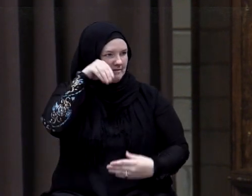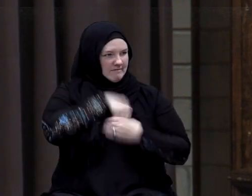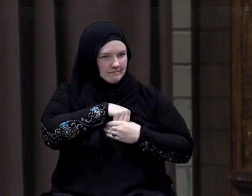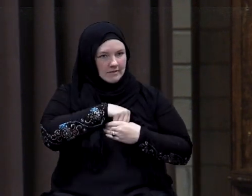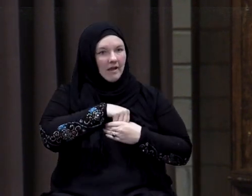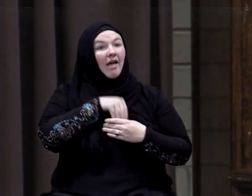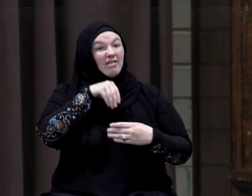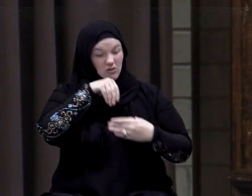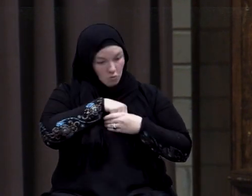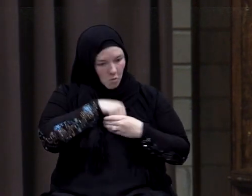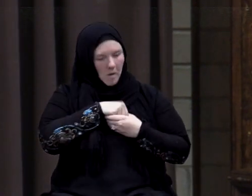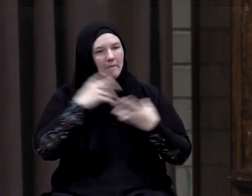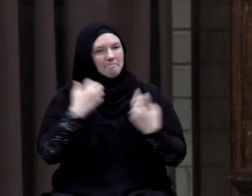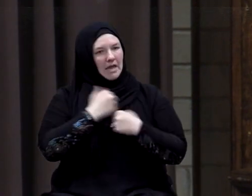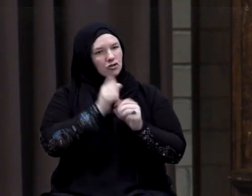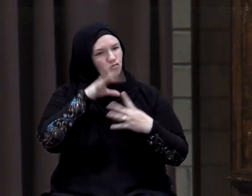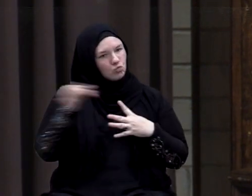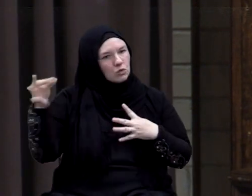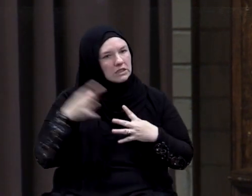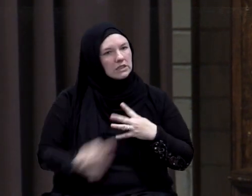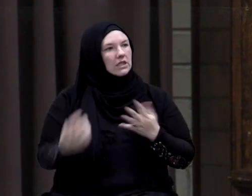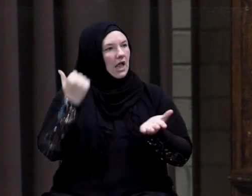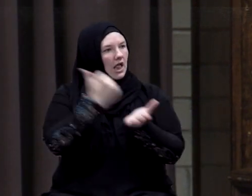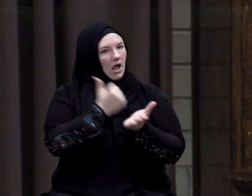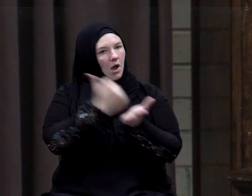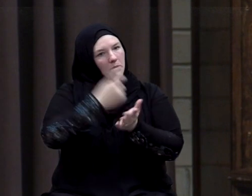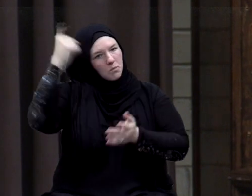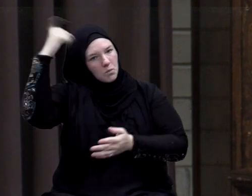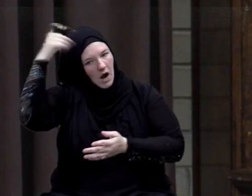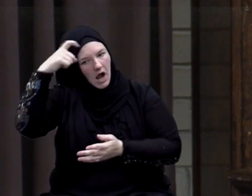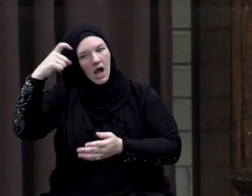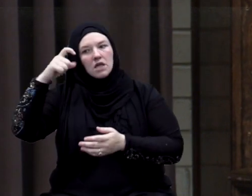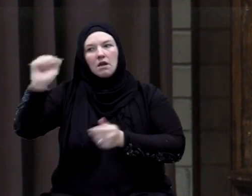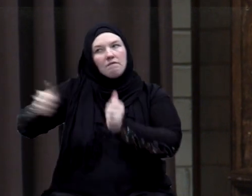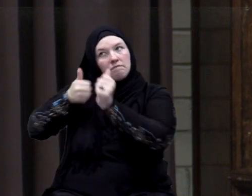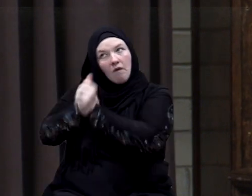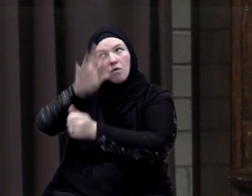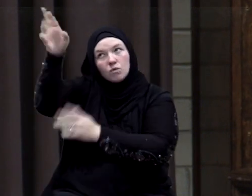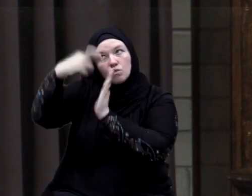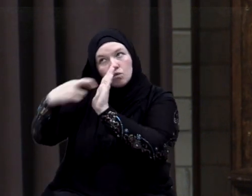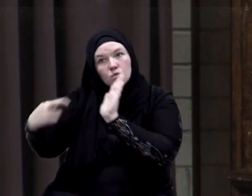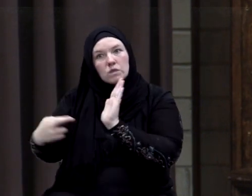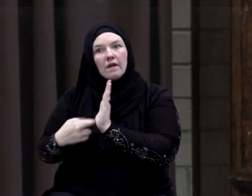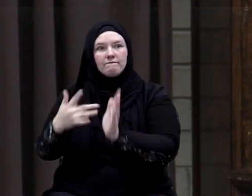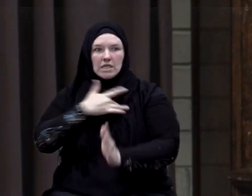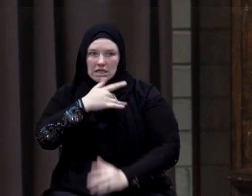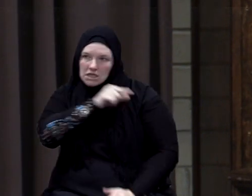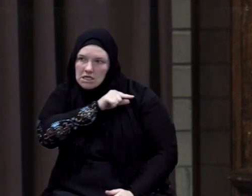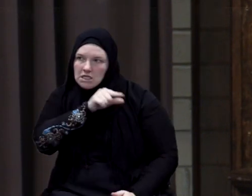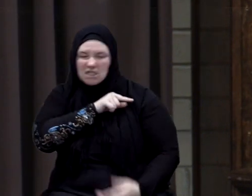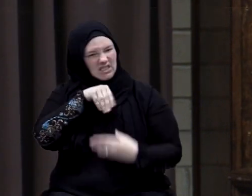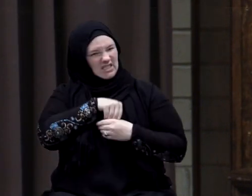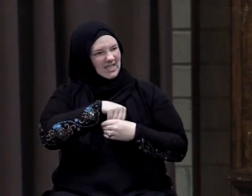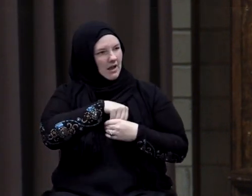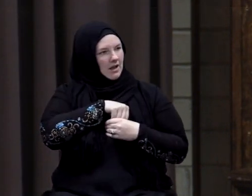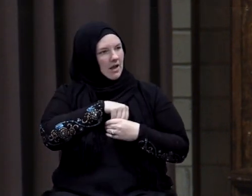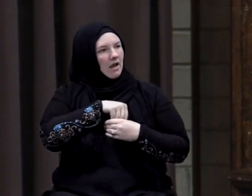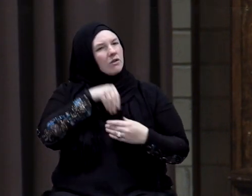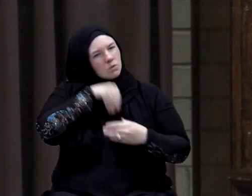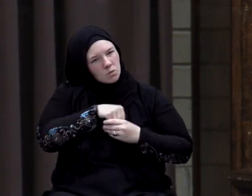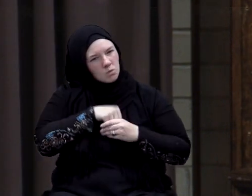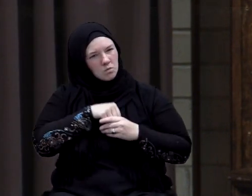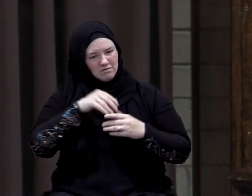makes choices and helps us keep up with the law of Allah subhanahu wa ta'ala. And the soul is what